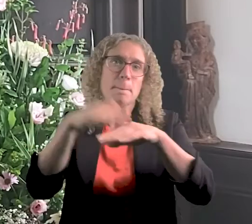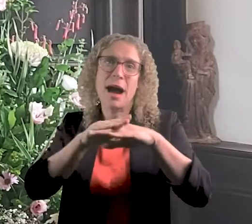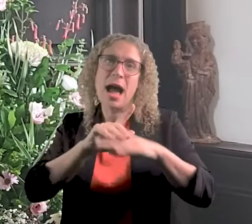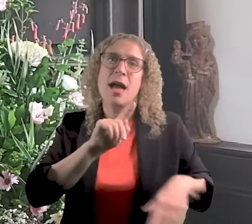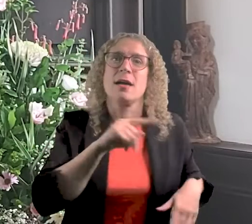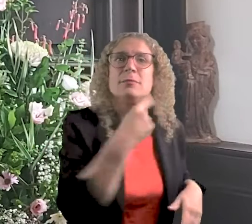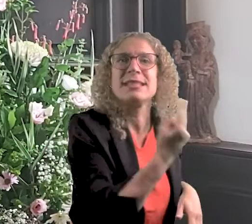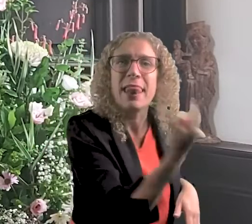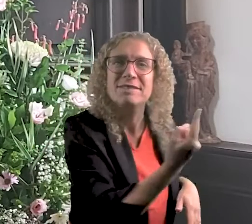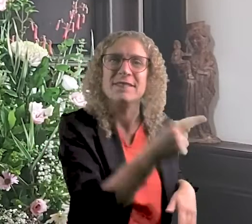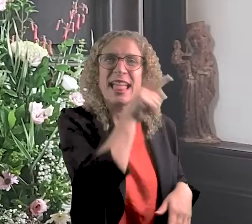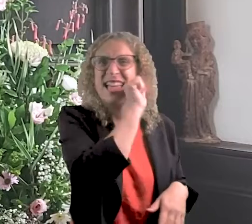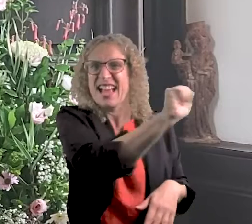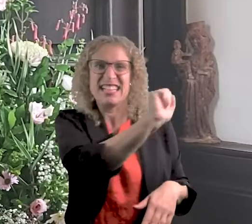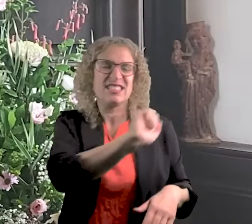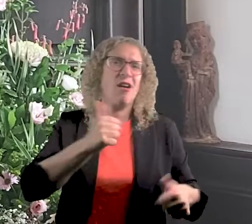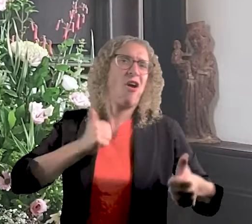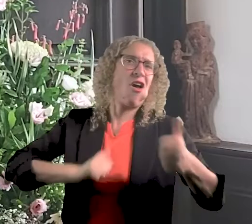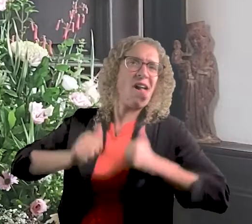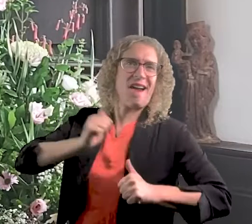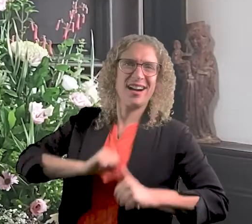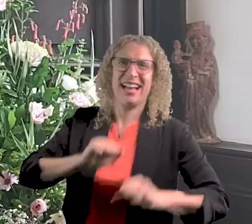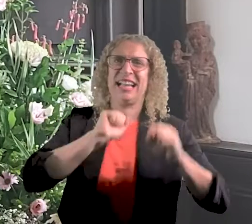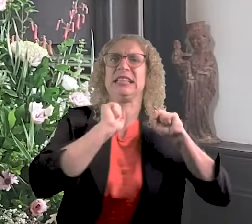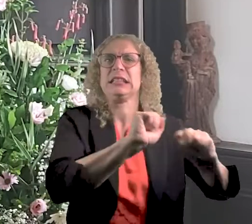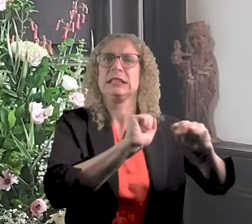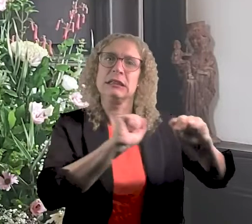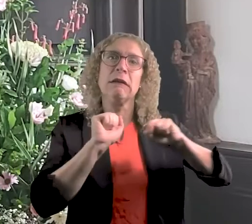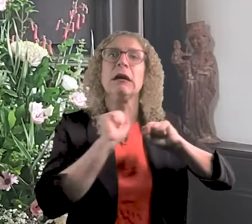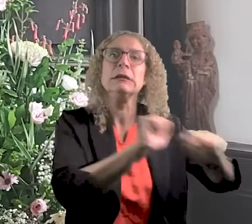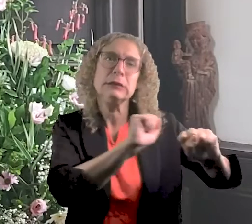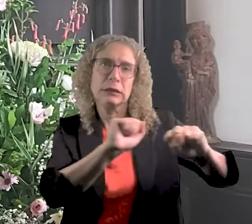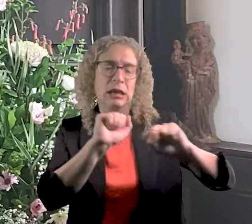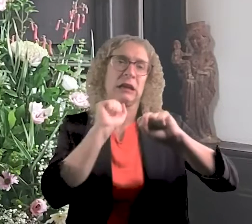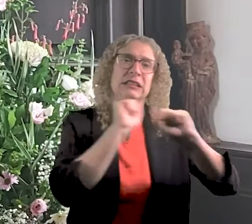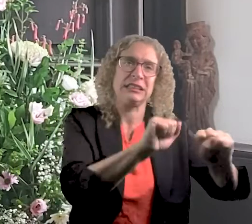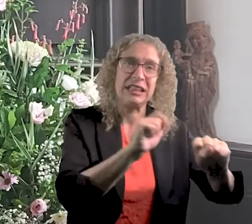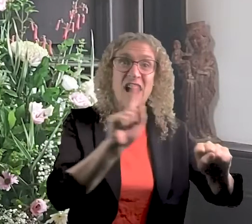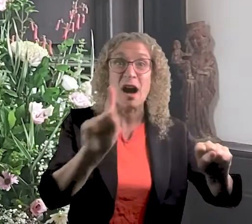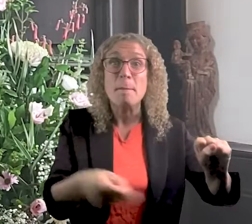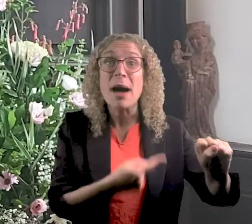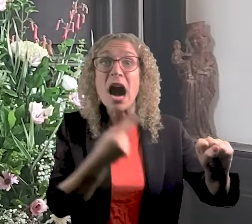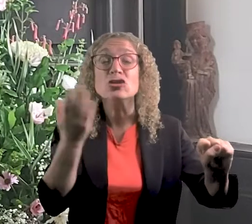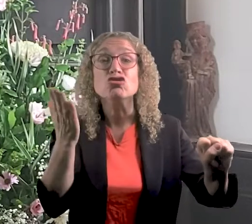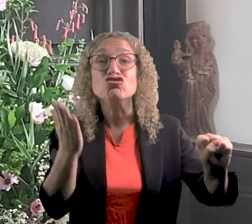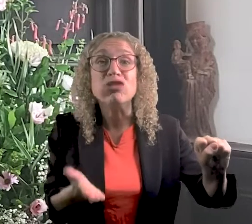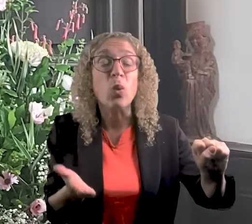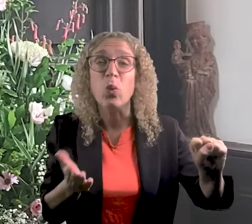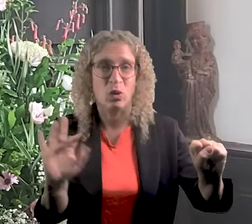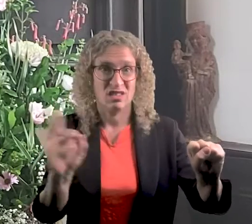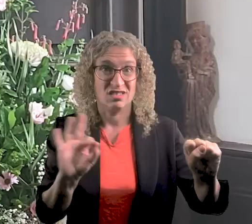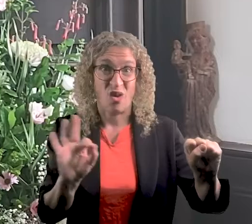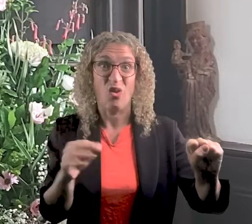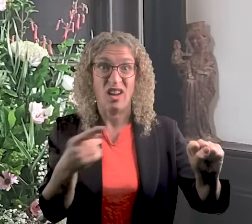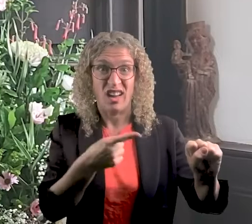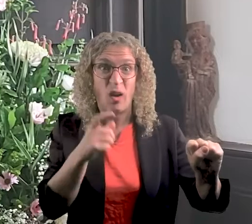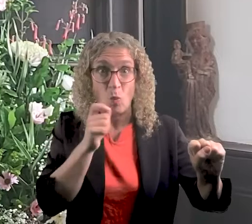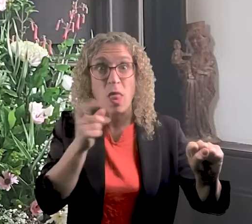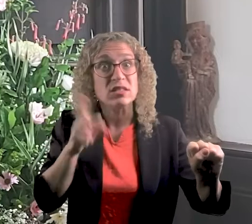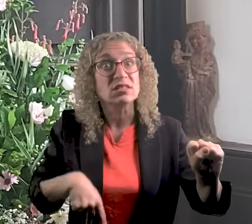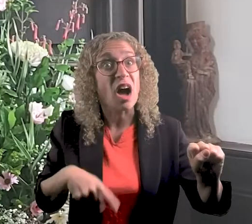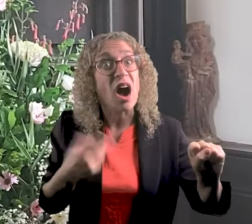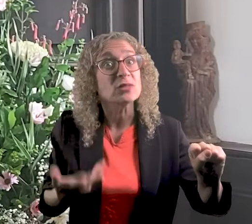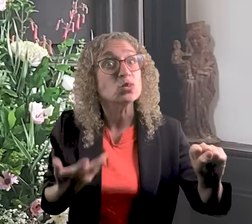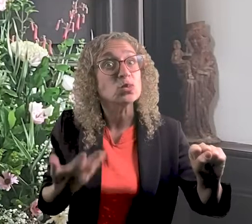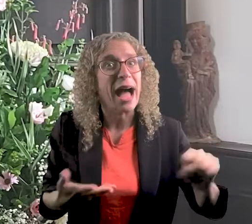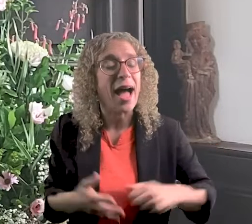his comfort, his self-congratulation, and it's all illusory. In the parable, Jesus is making